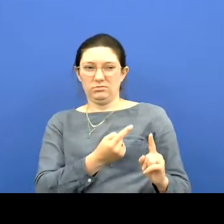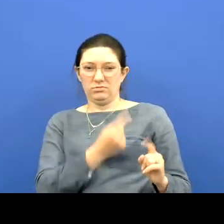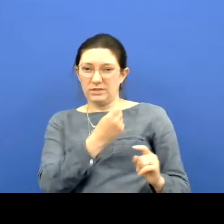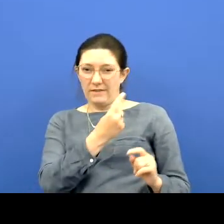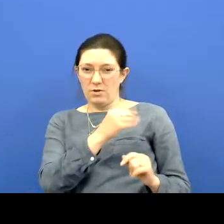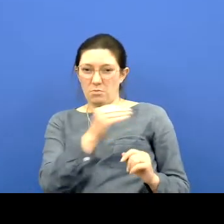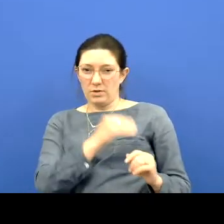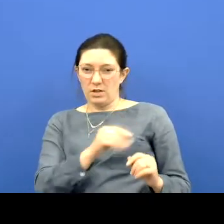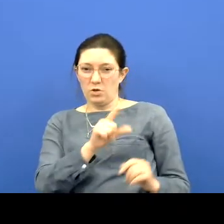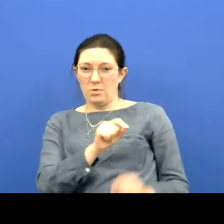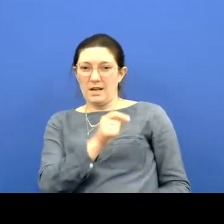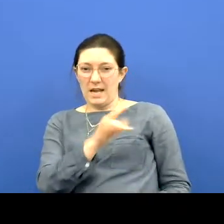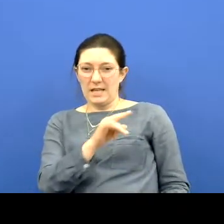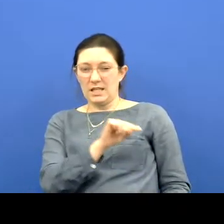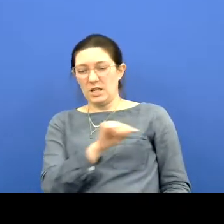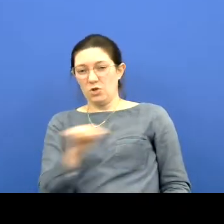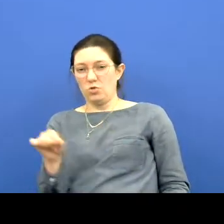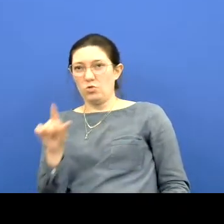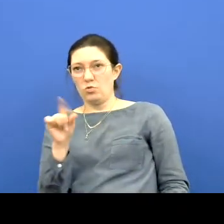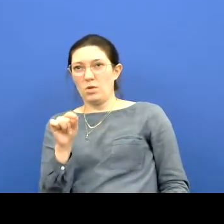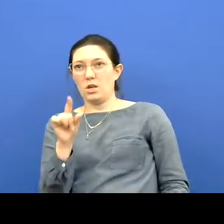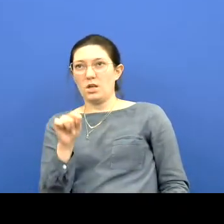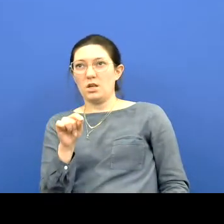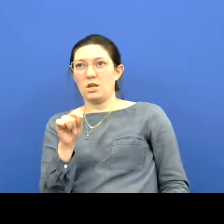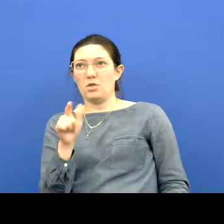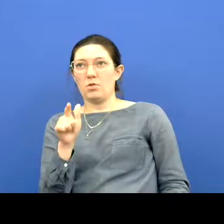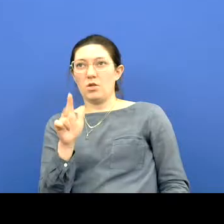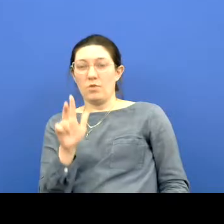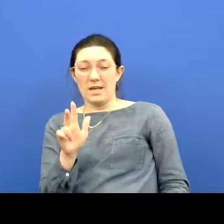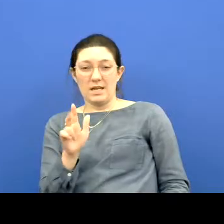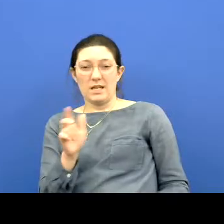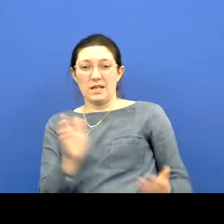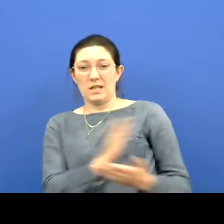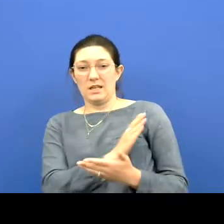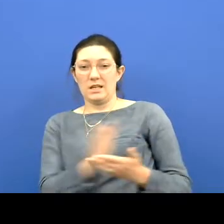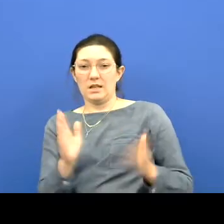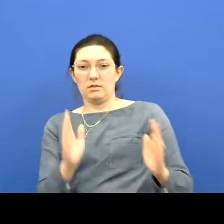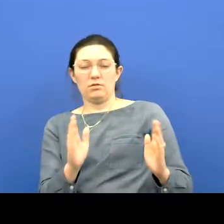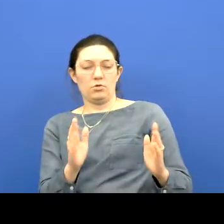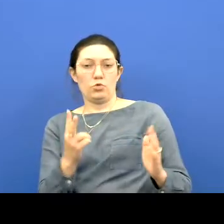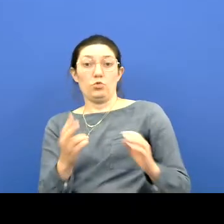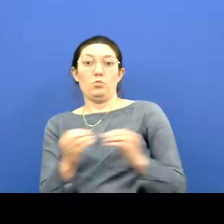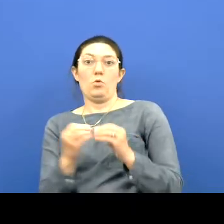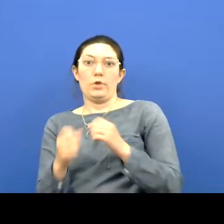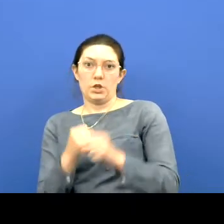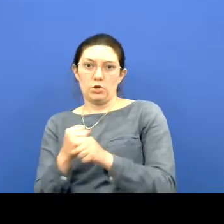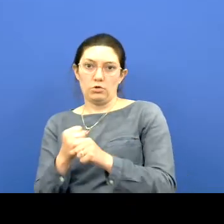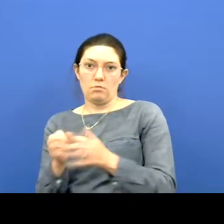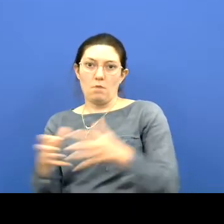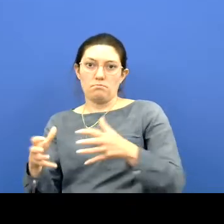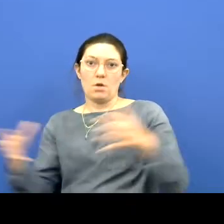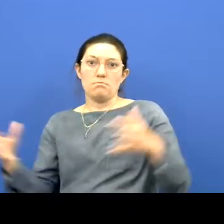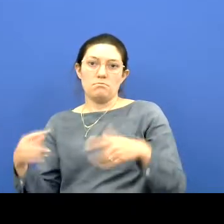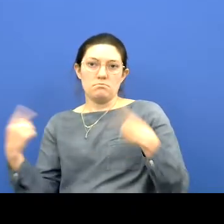just from 2018 to 2023. So we've had 2 more years of growth since then.